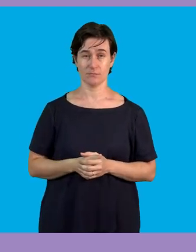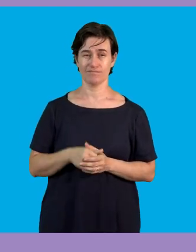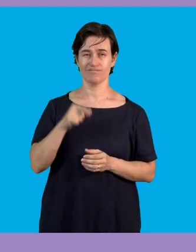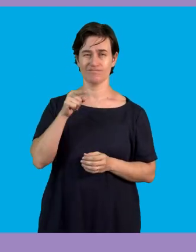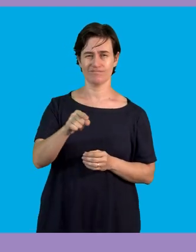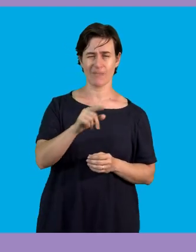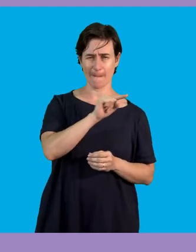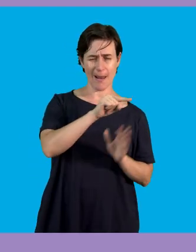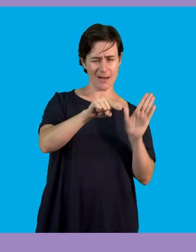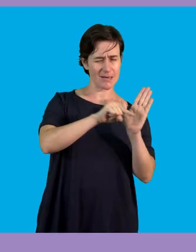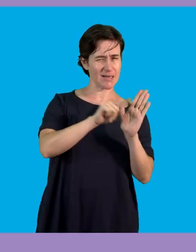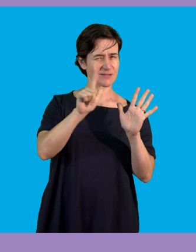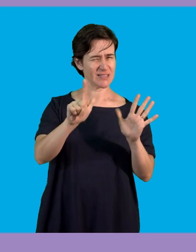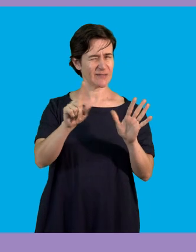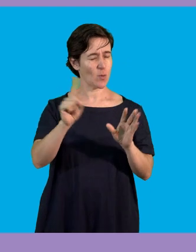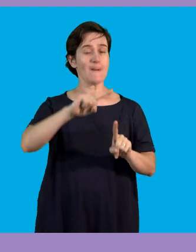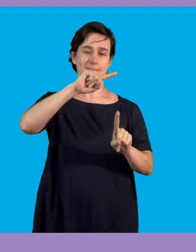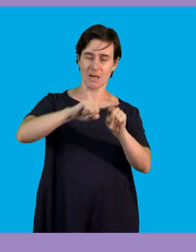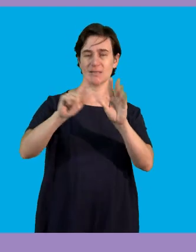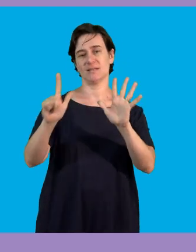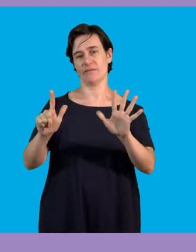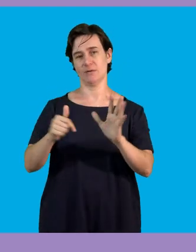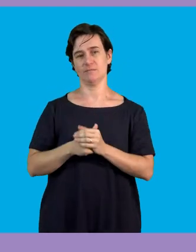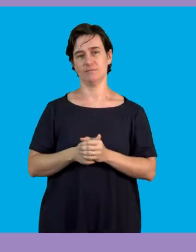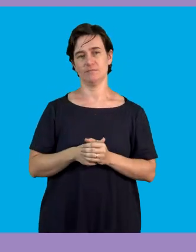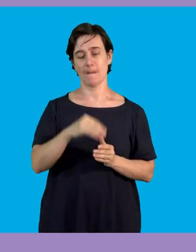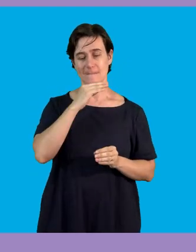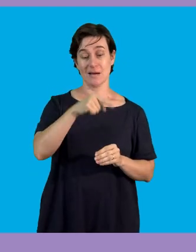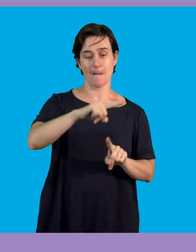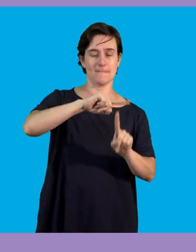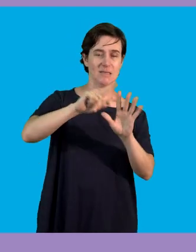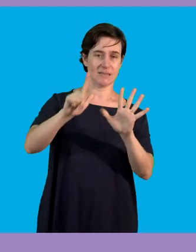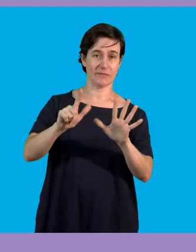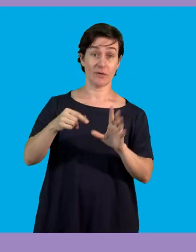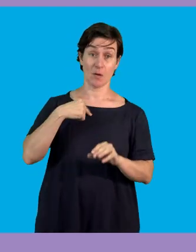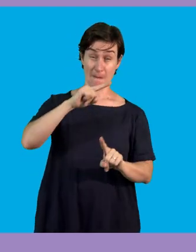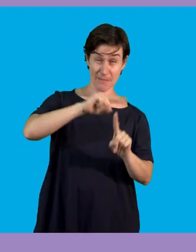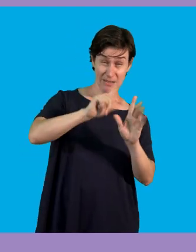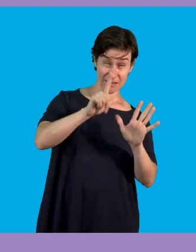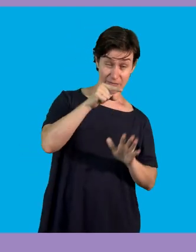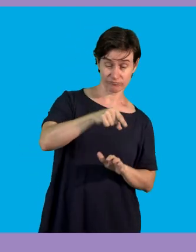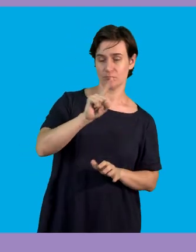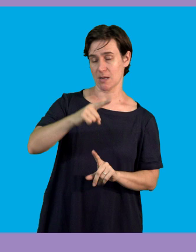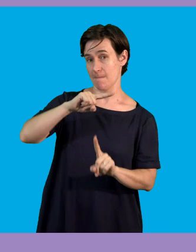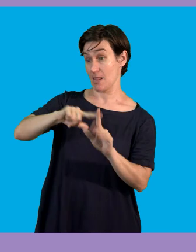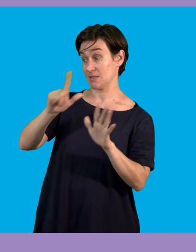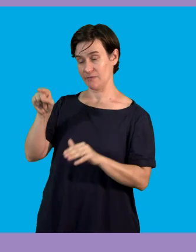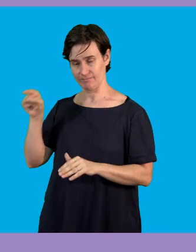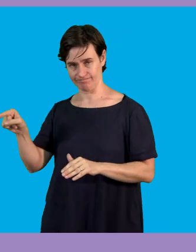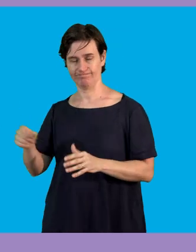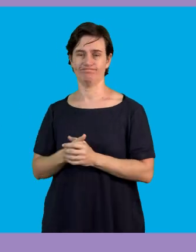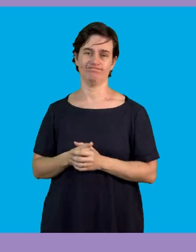additive inverse of minus 7 is plus 7, and on the left and plus 7 on the